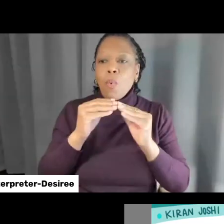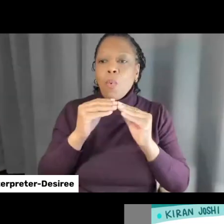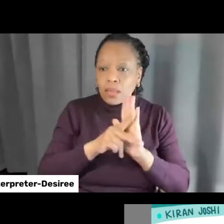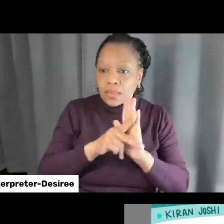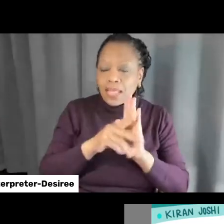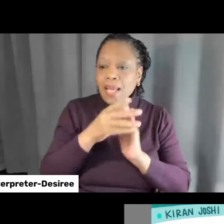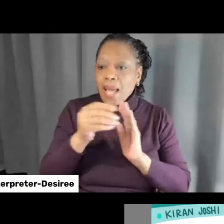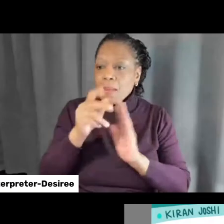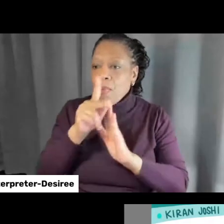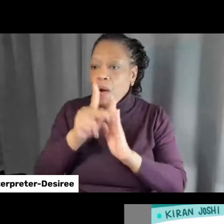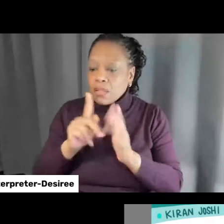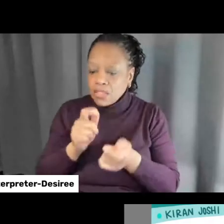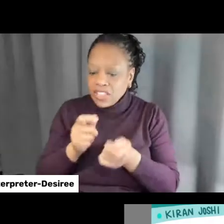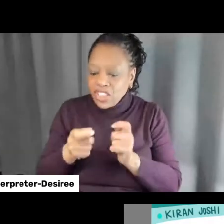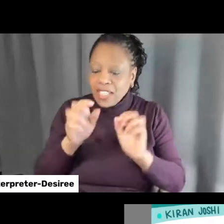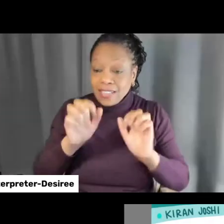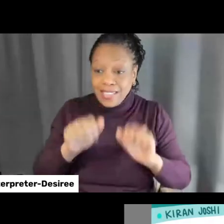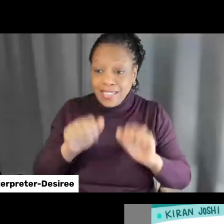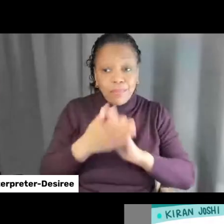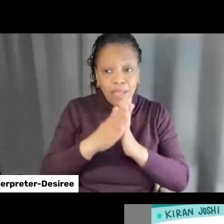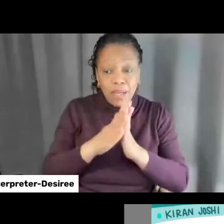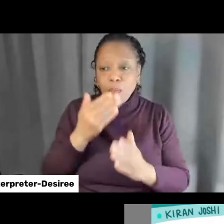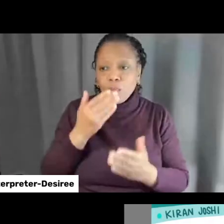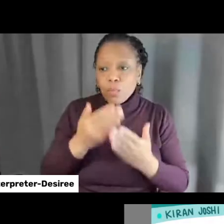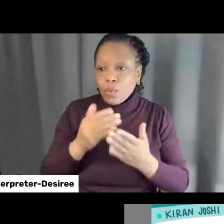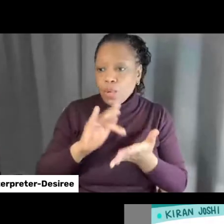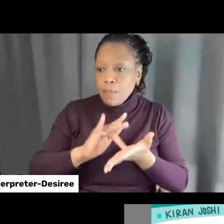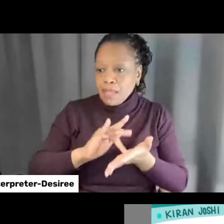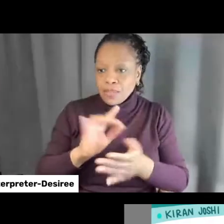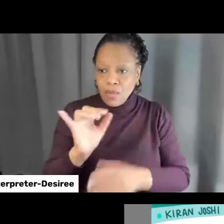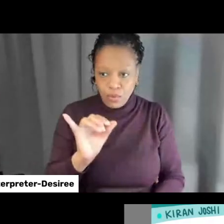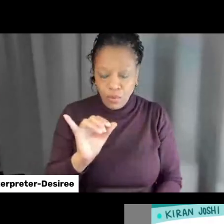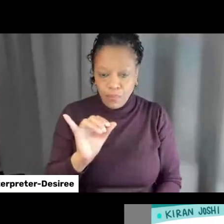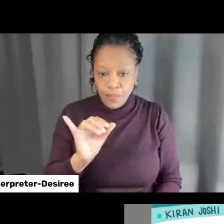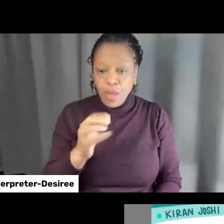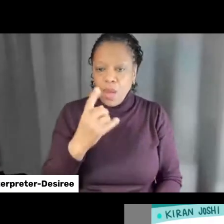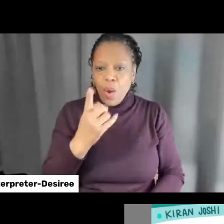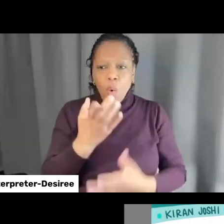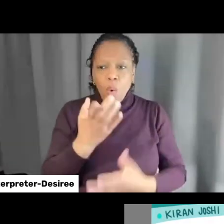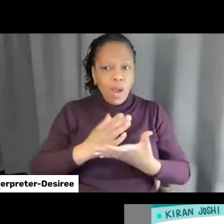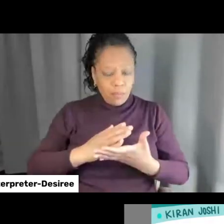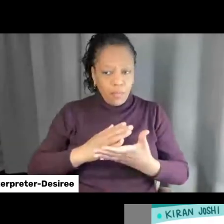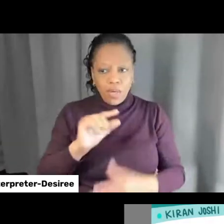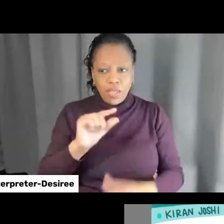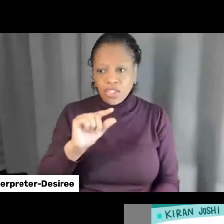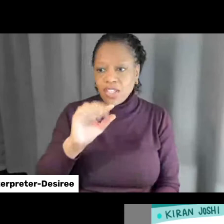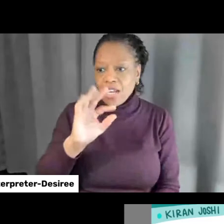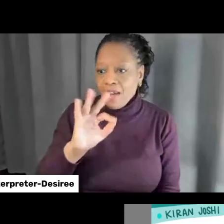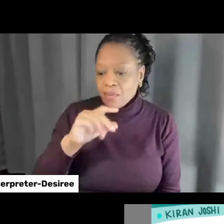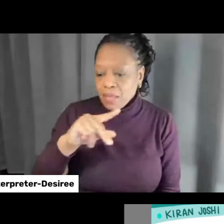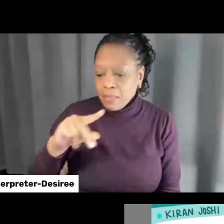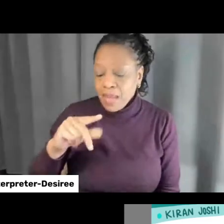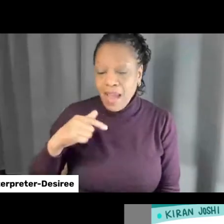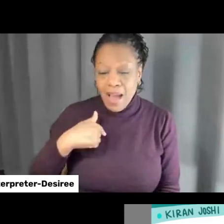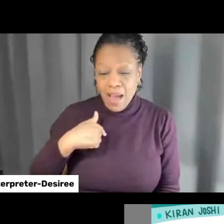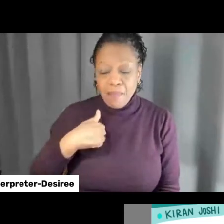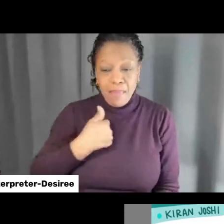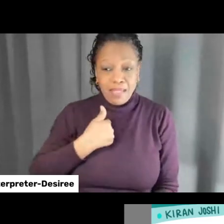can be good medicine too. One of the components of GFPP that I personally am just really excited